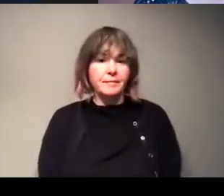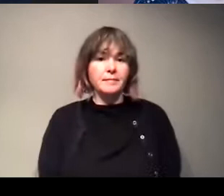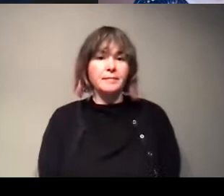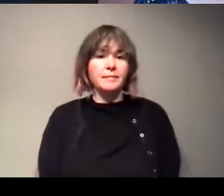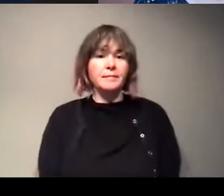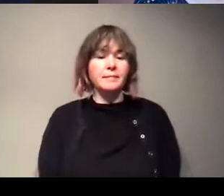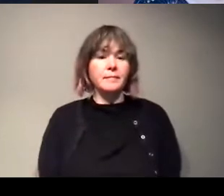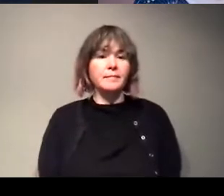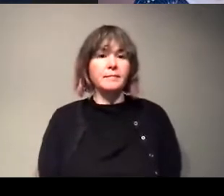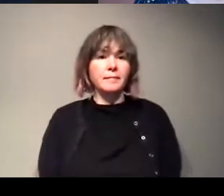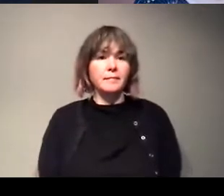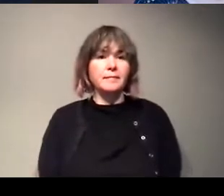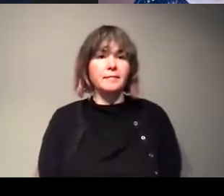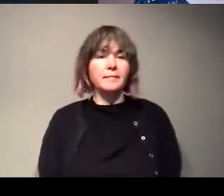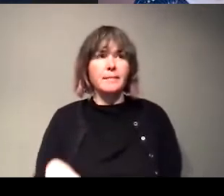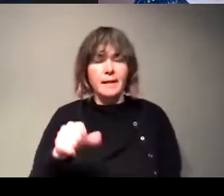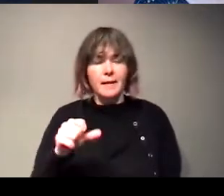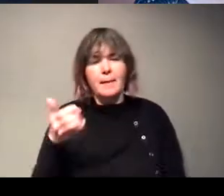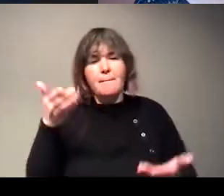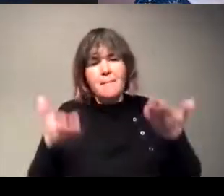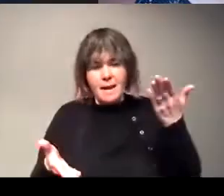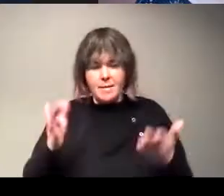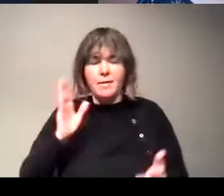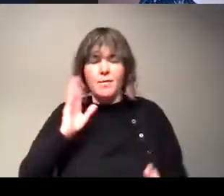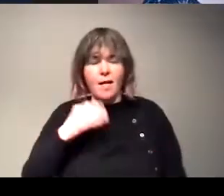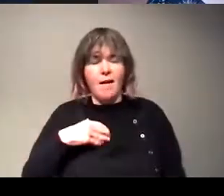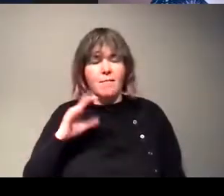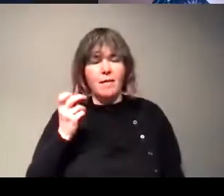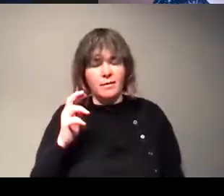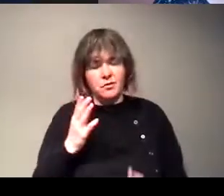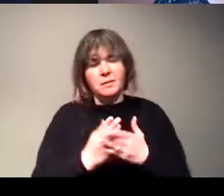All right, so I'm going to take that as maybe I'll have a blaster at some point. Maybe,